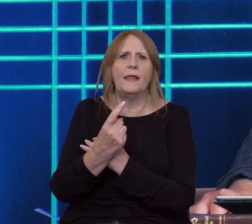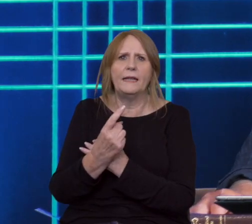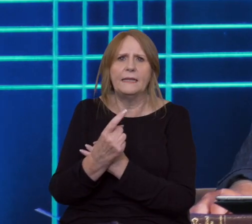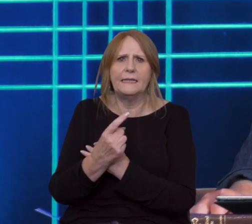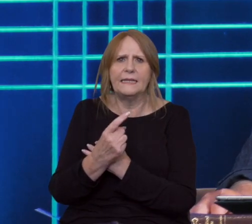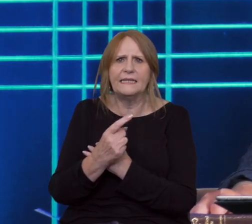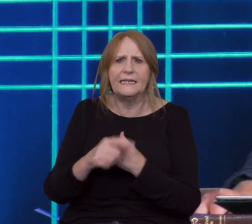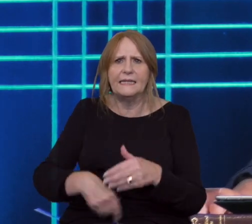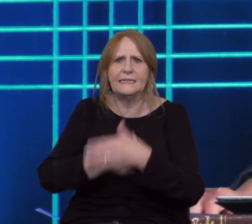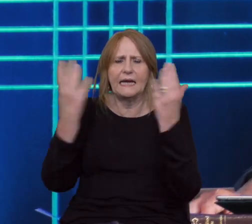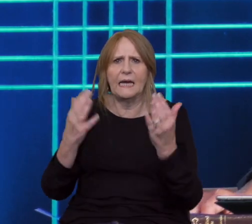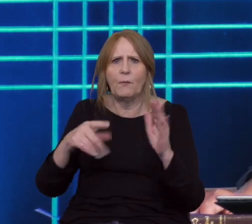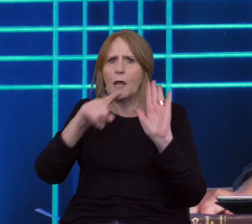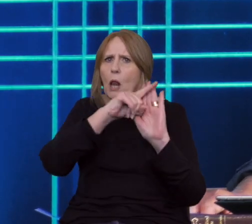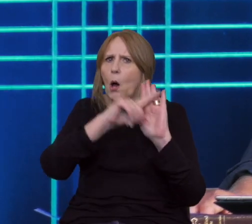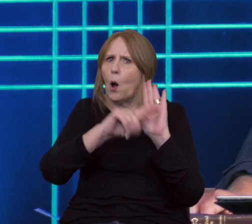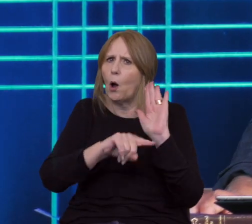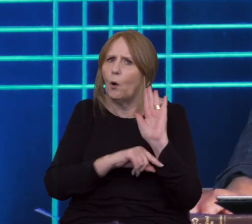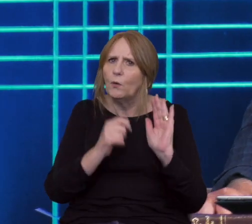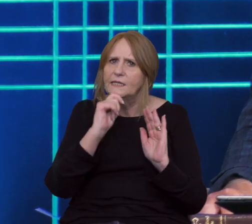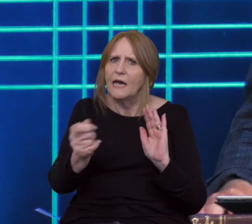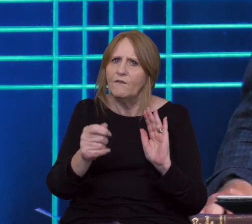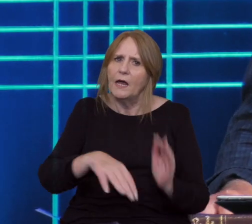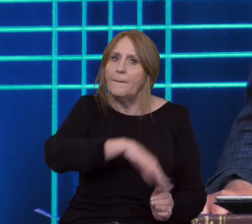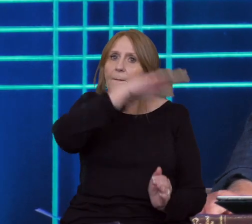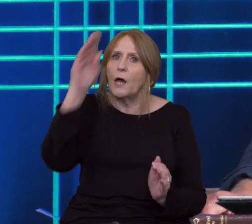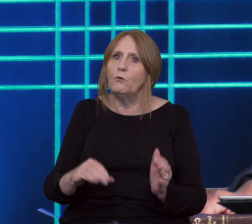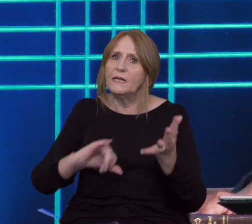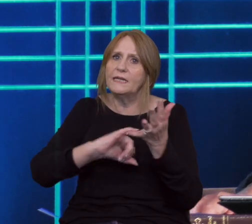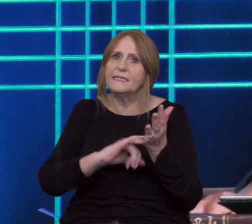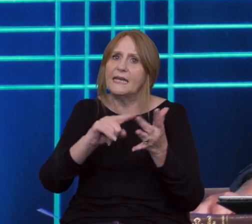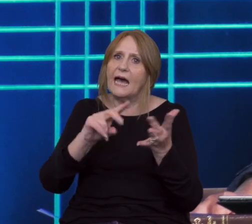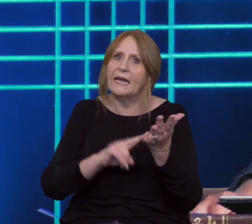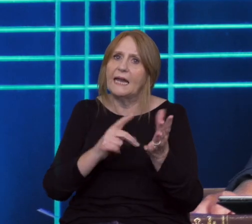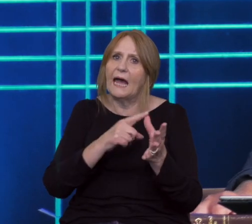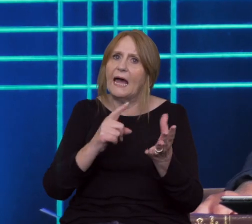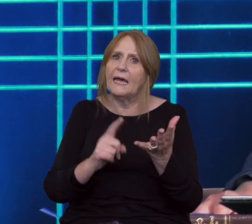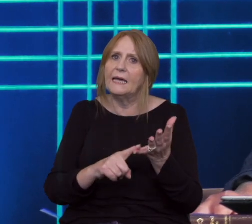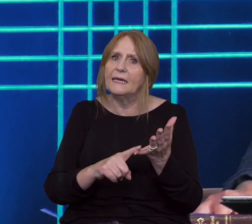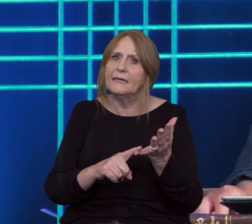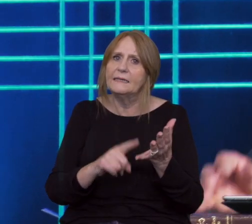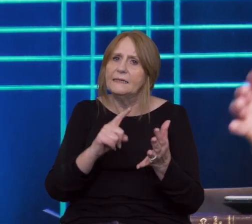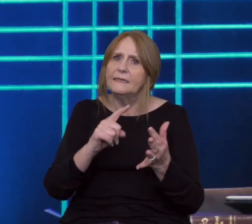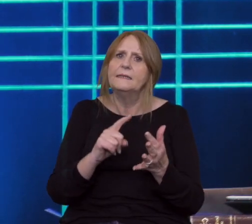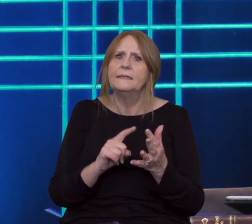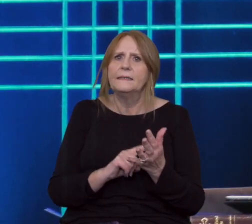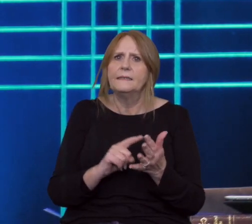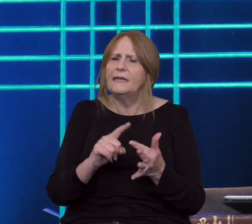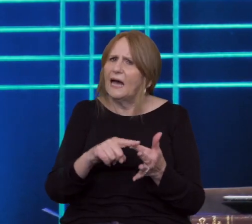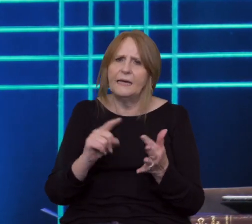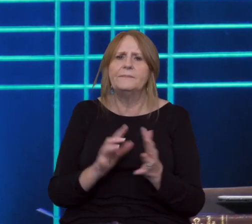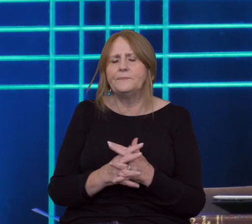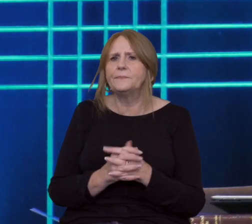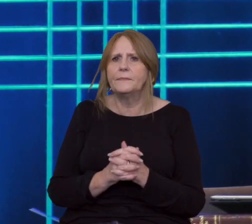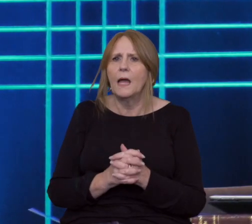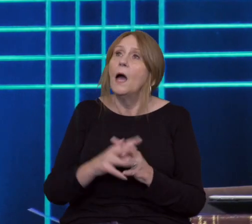Do you remember that? You can read it in Numbers, and you can read it in Exodus chapter 20. But you know what happened? Moses came with the